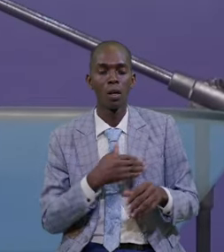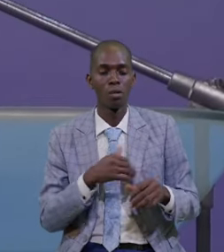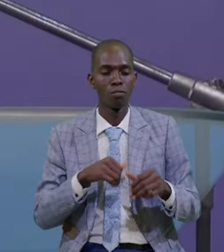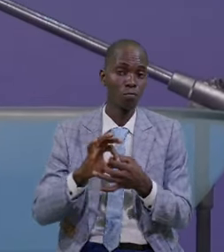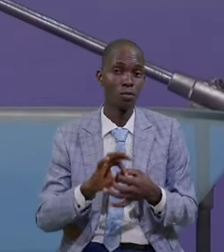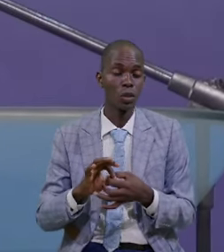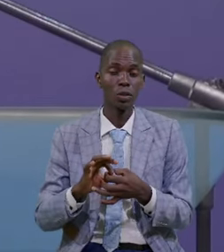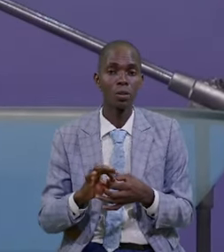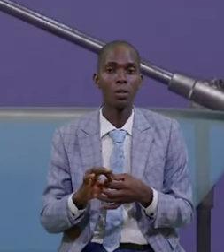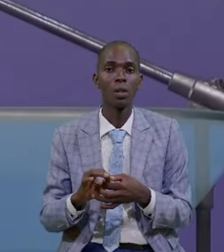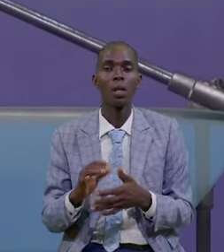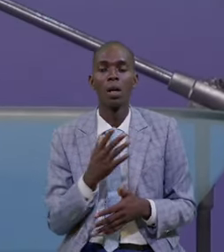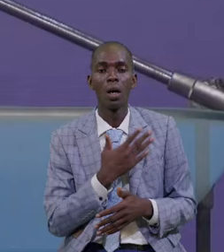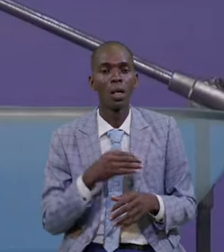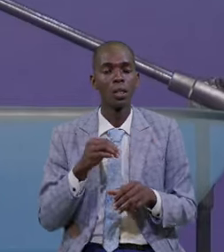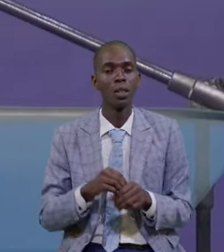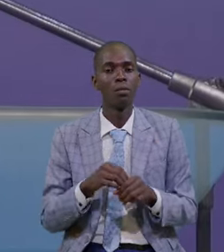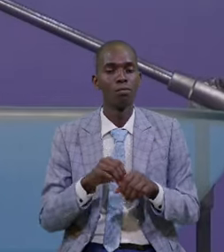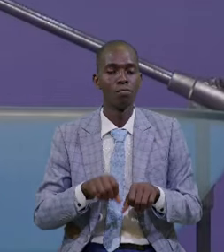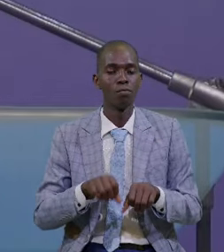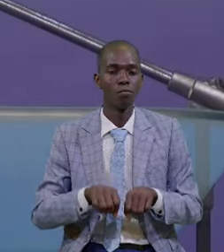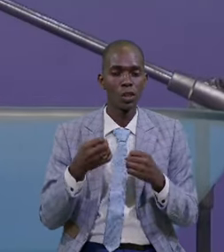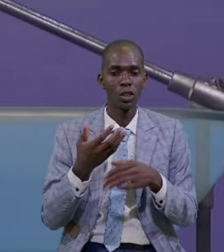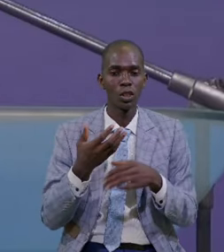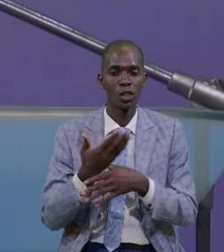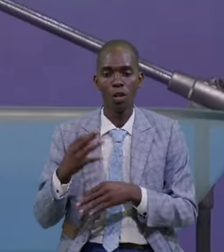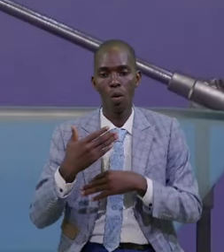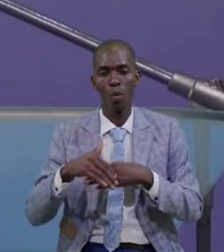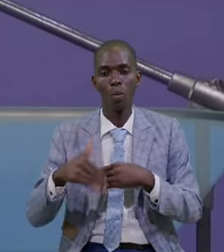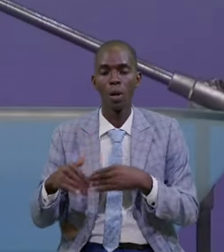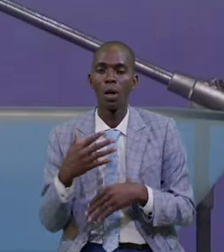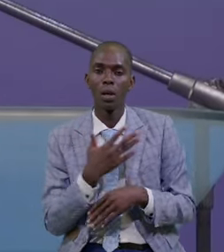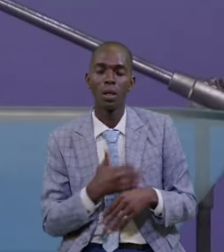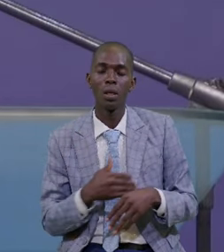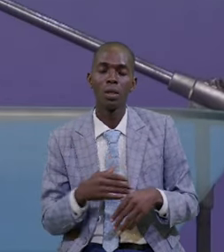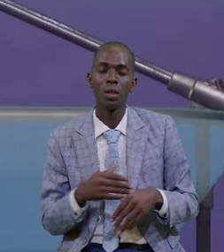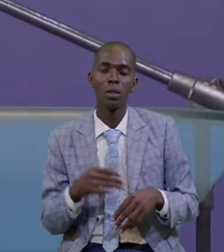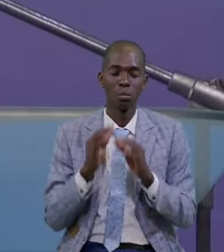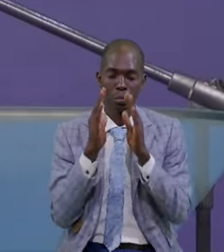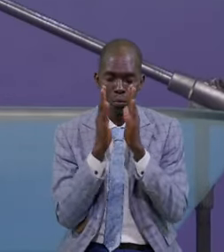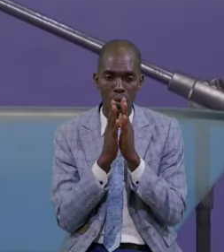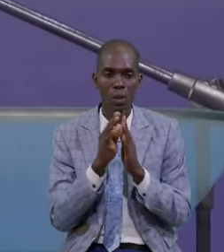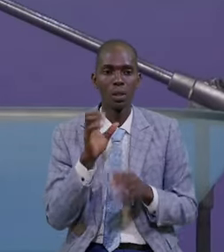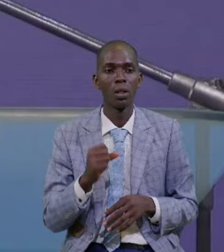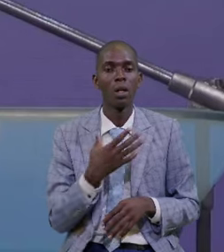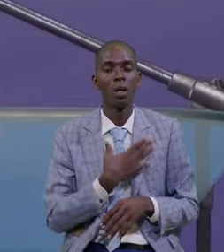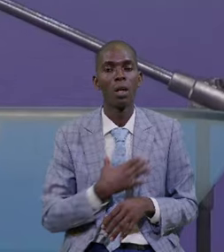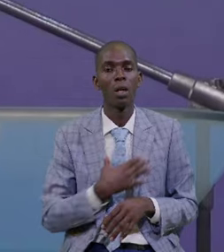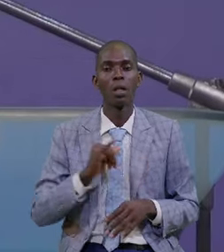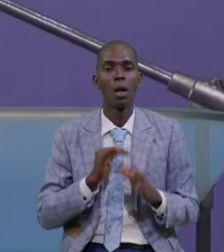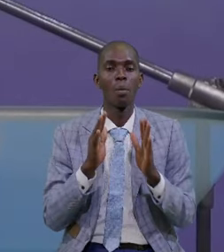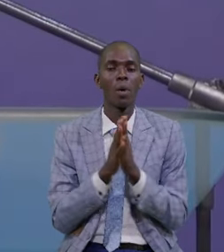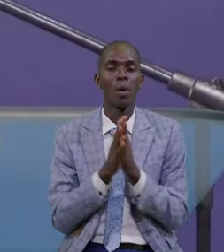and in breaking of bread and in prayers. And I pray